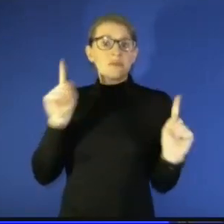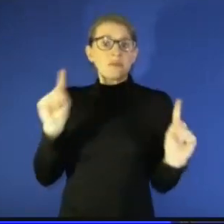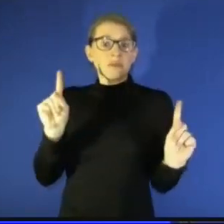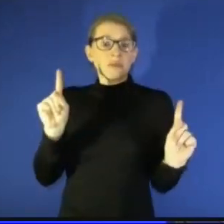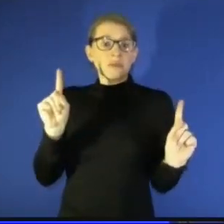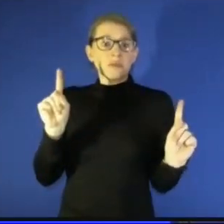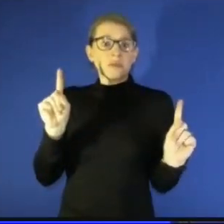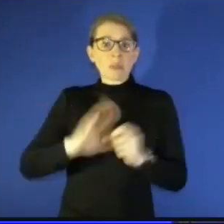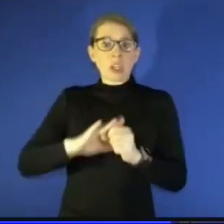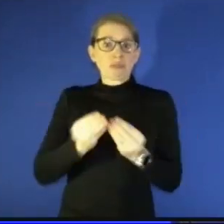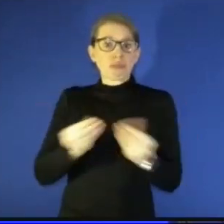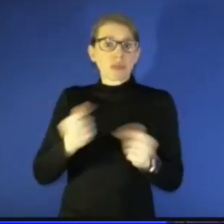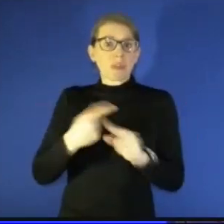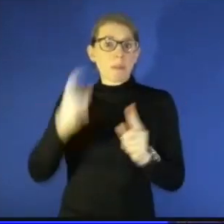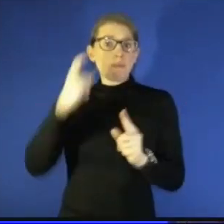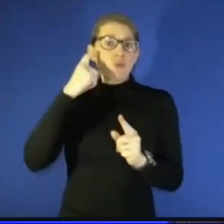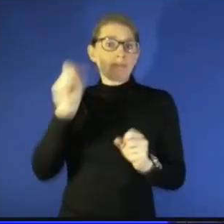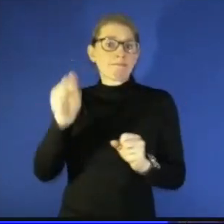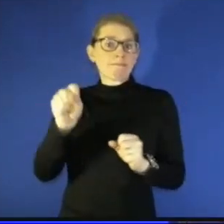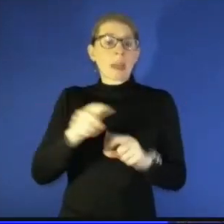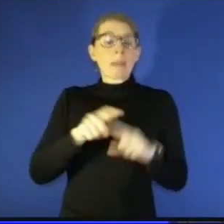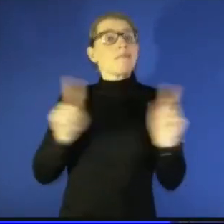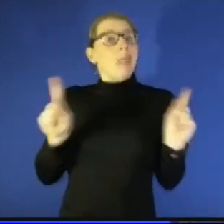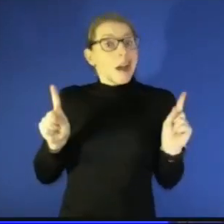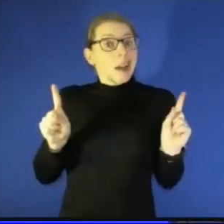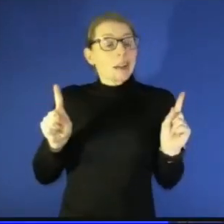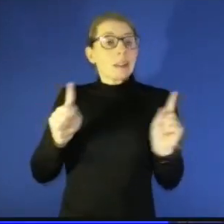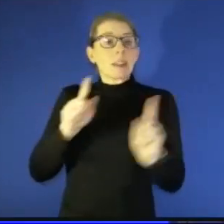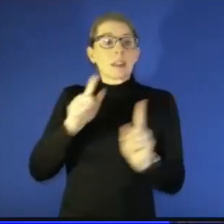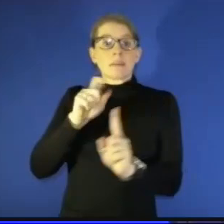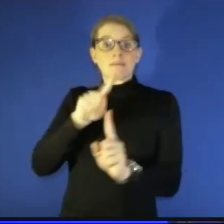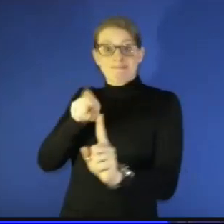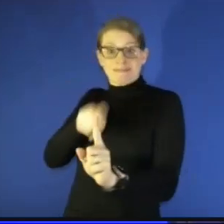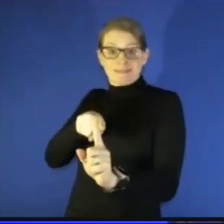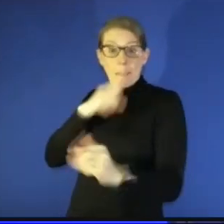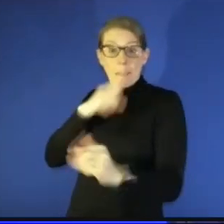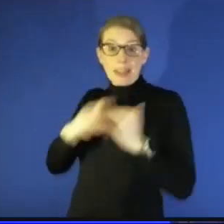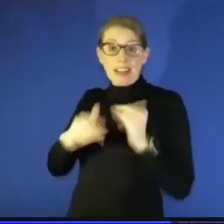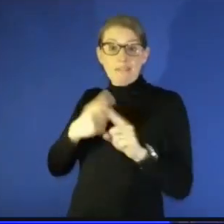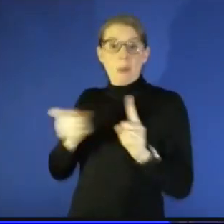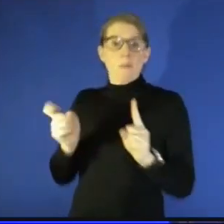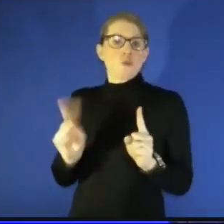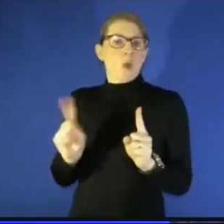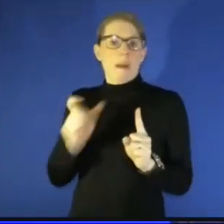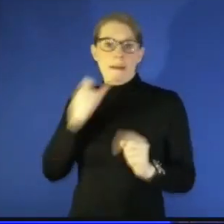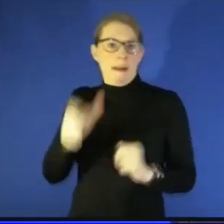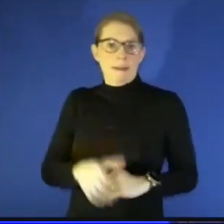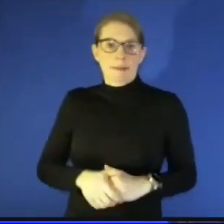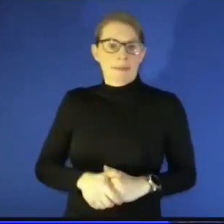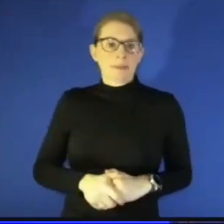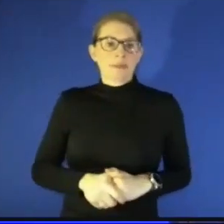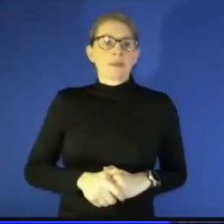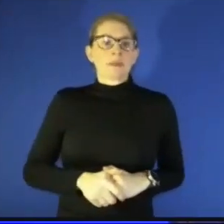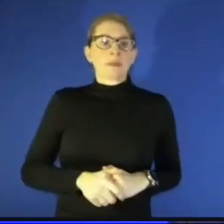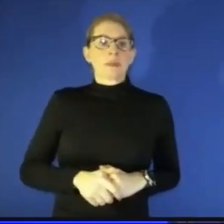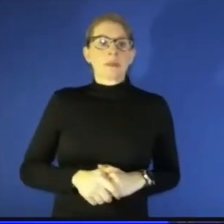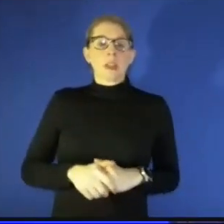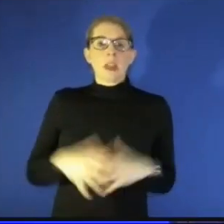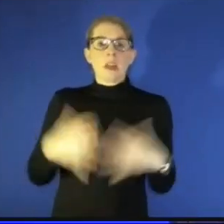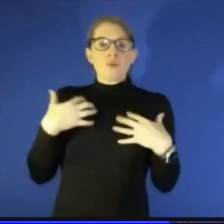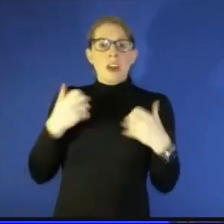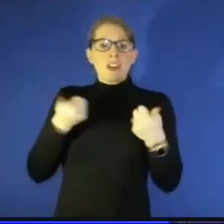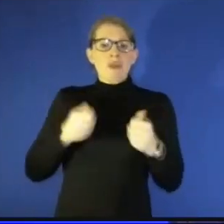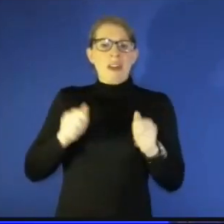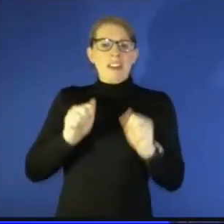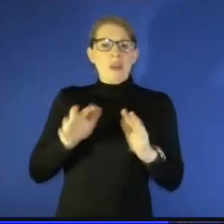What it does not do, however, is target the source of the bleeding, which as the brain is trying to heal this area, it's